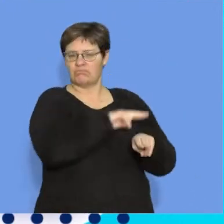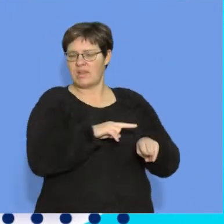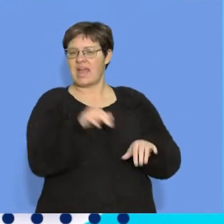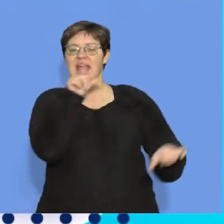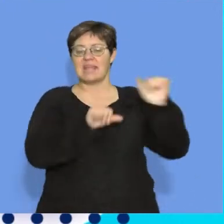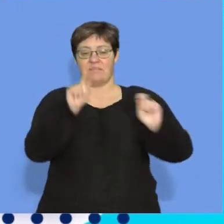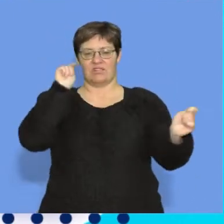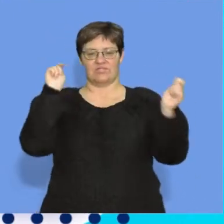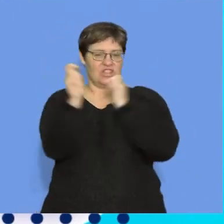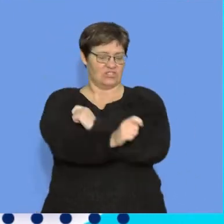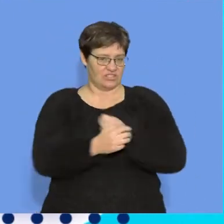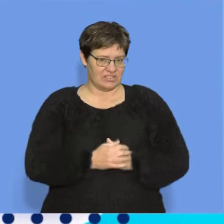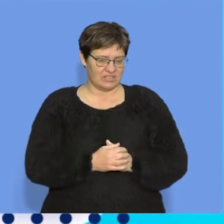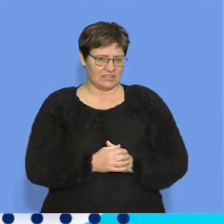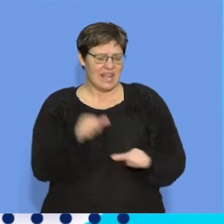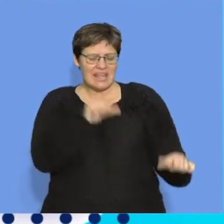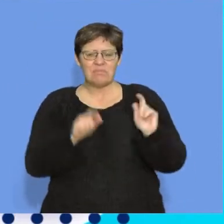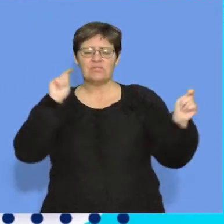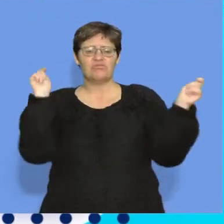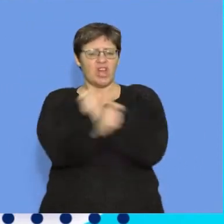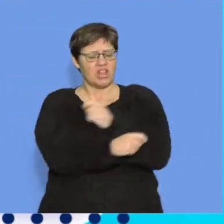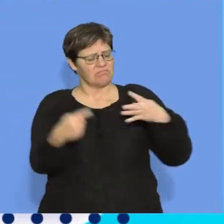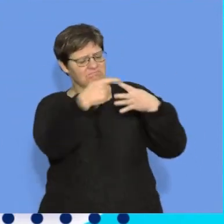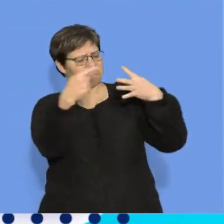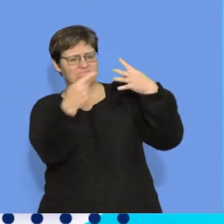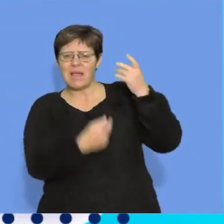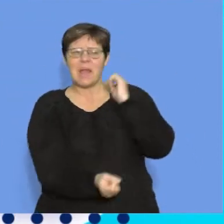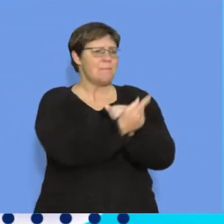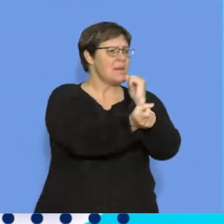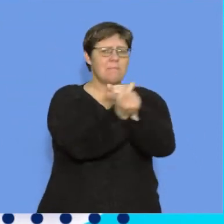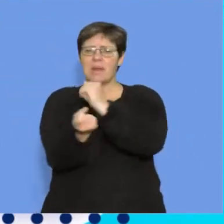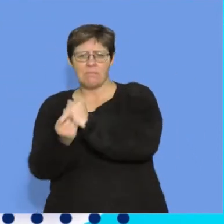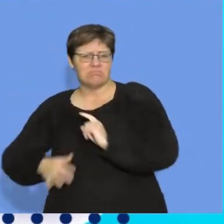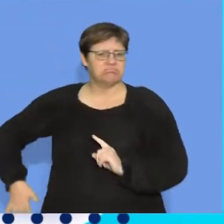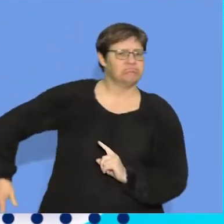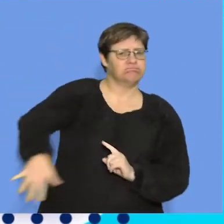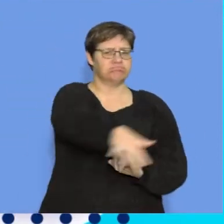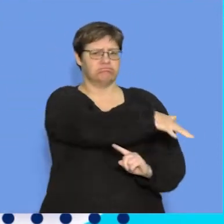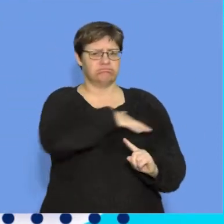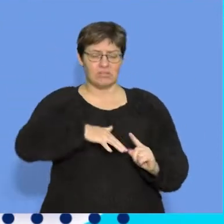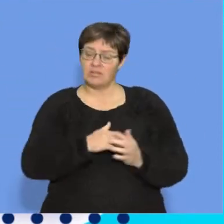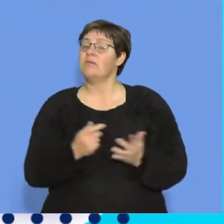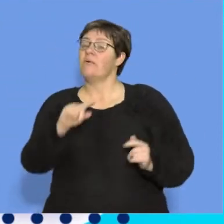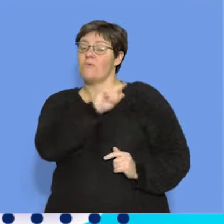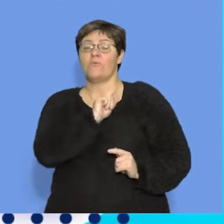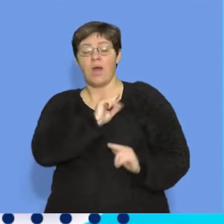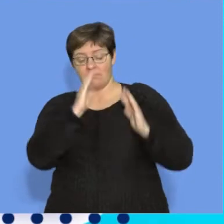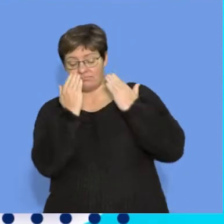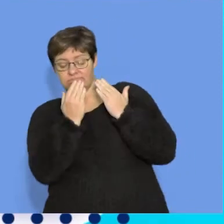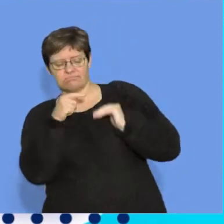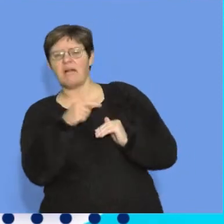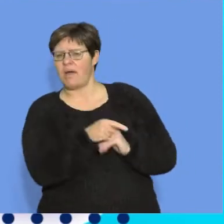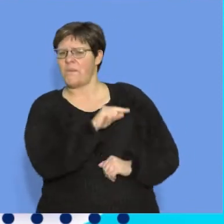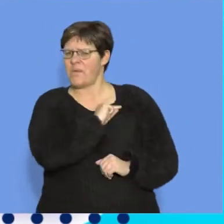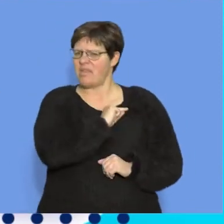chemical change. Now, chemical change happens all around us, and you know what? One of the reasons why we're studying this